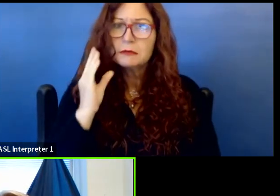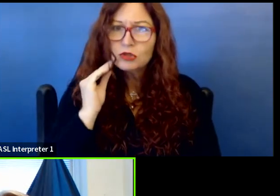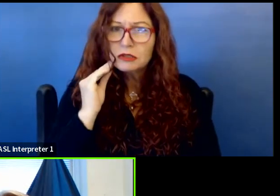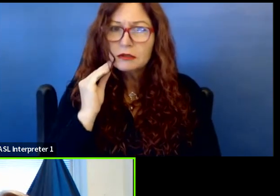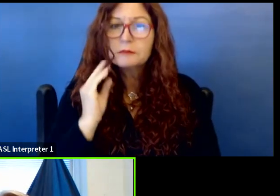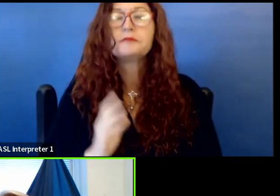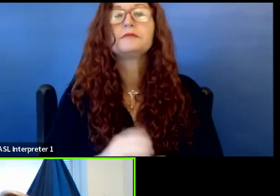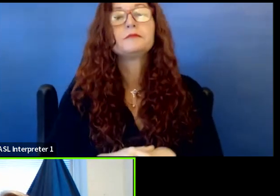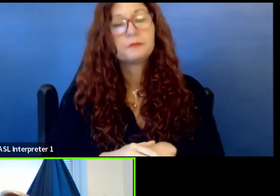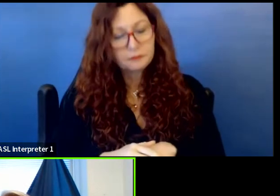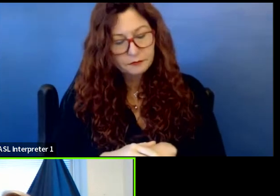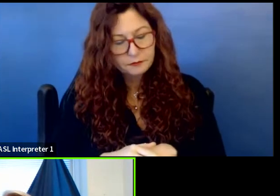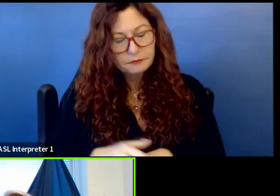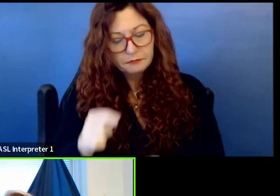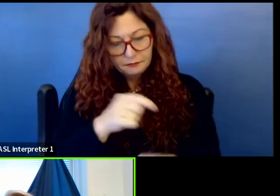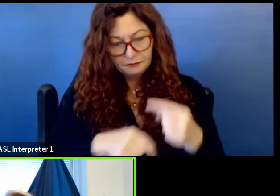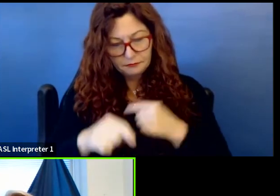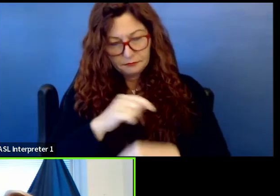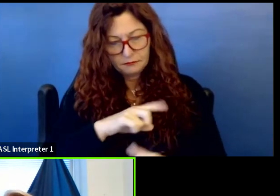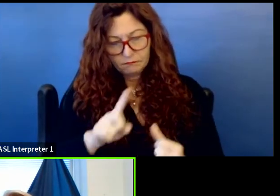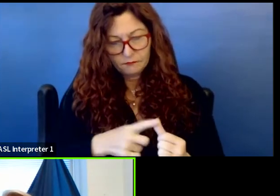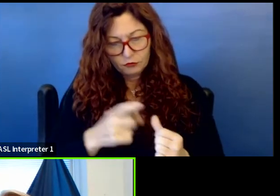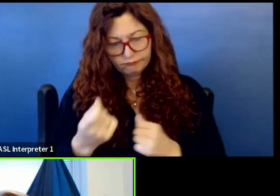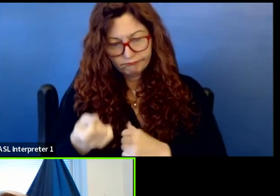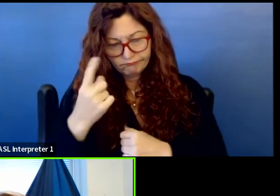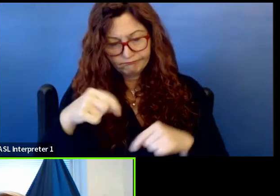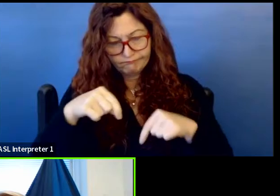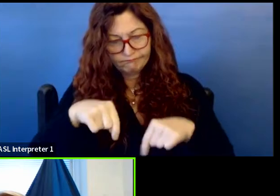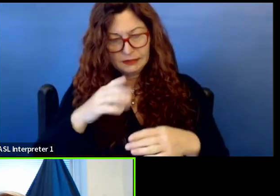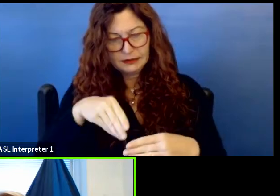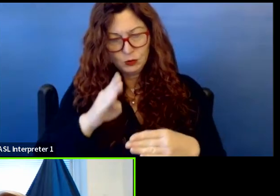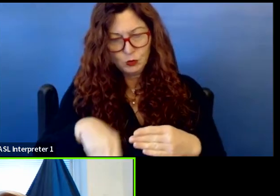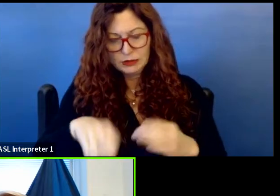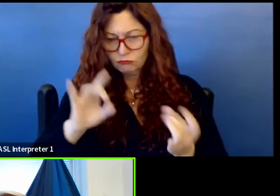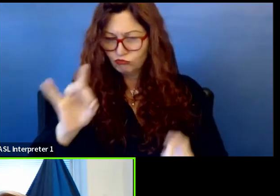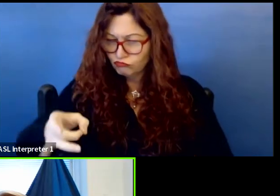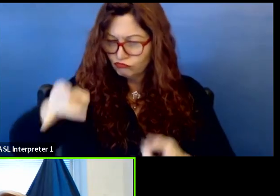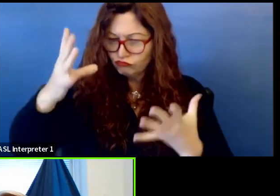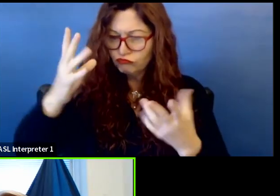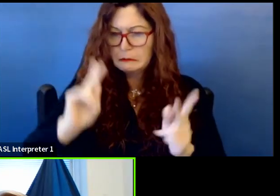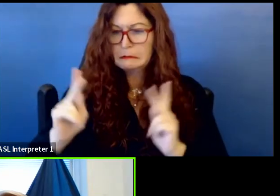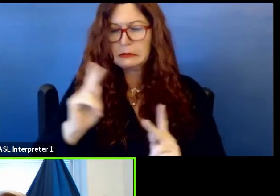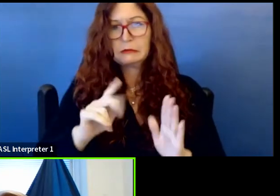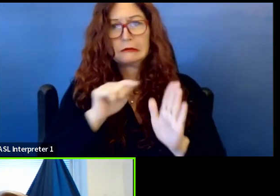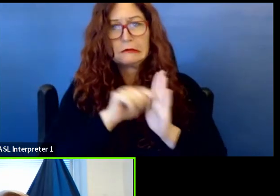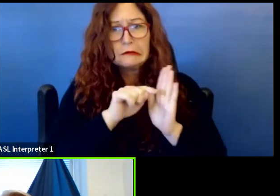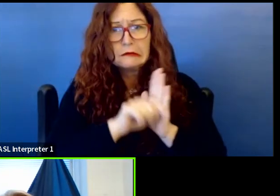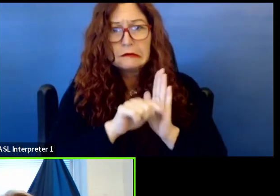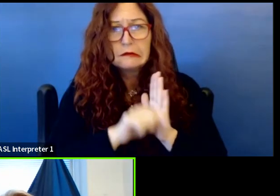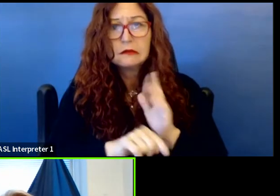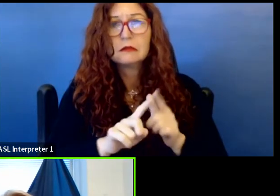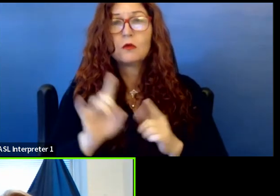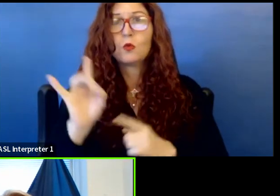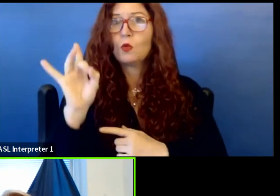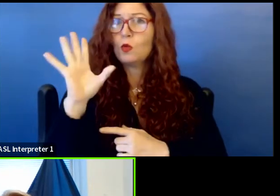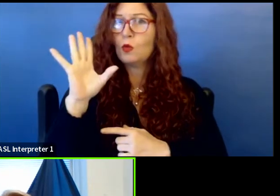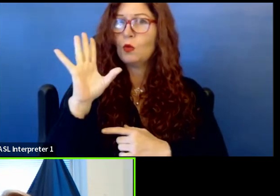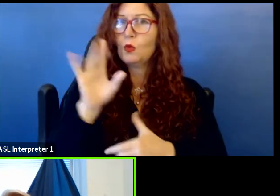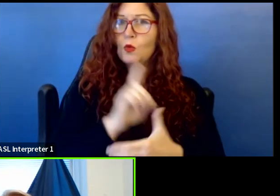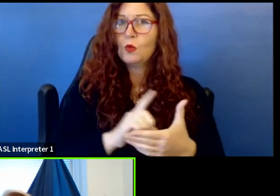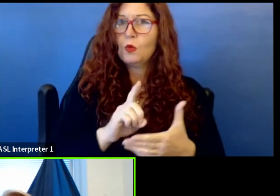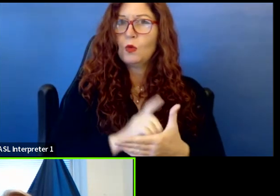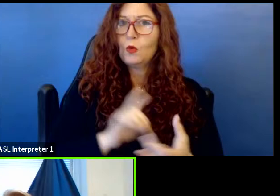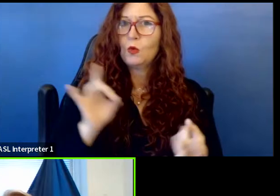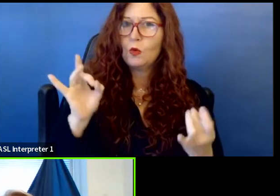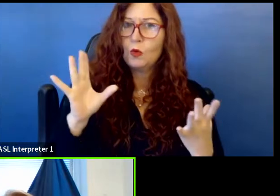mourning with those whose lives were shattered by this weekend's racist hate crime targeting a black community grocery i stand along many to declare